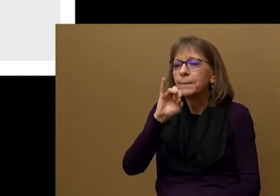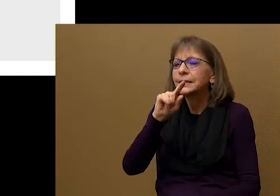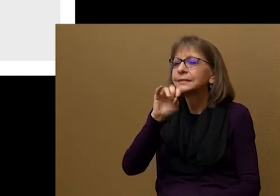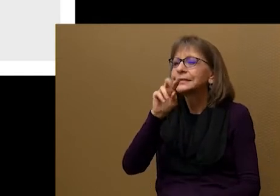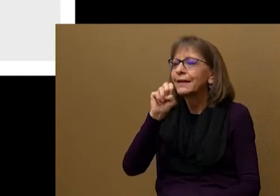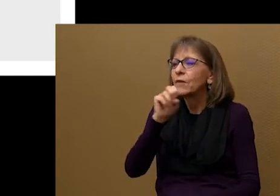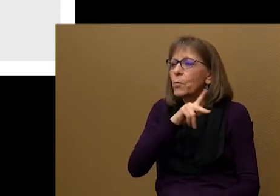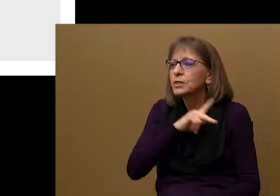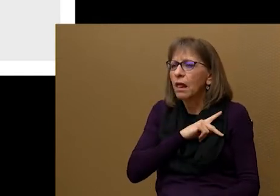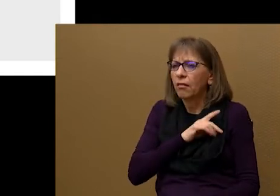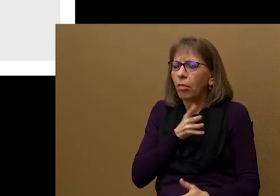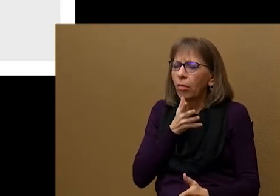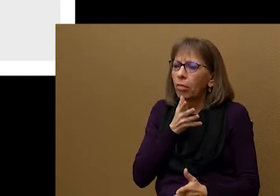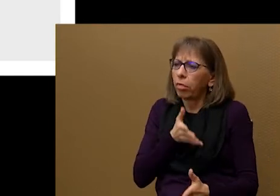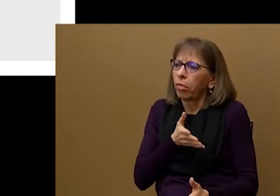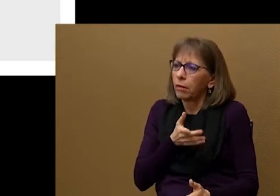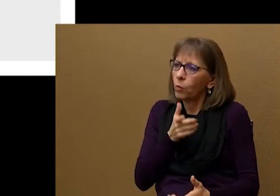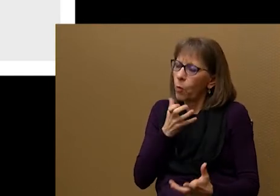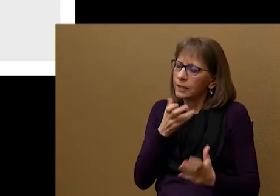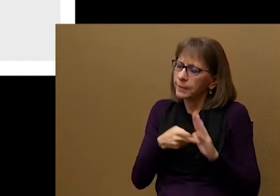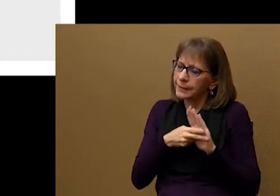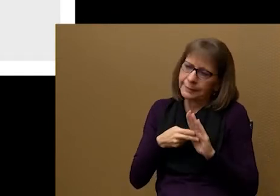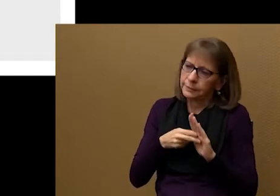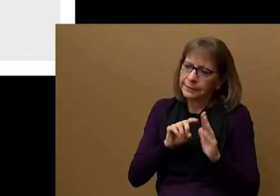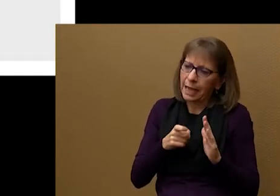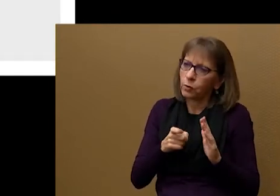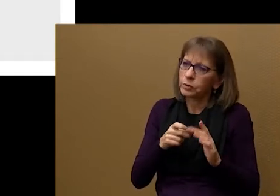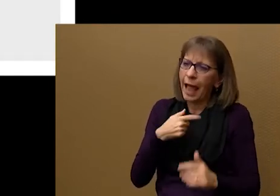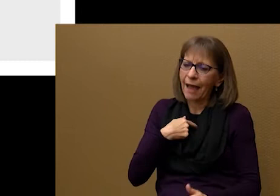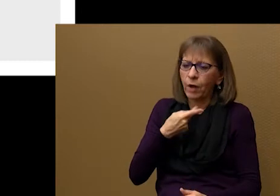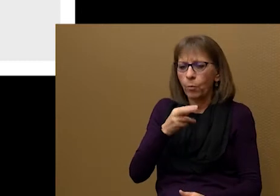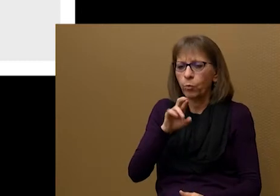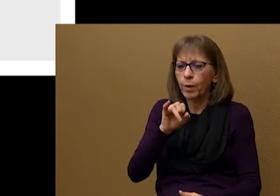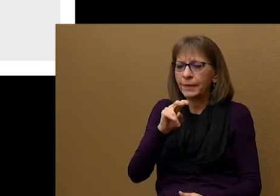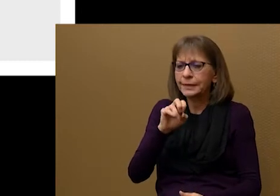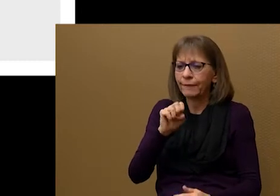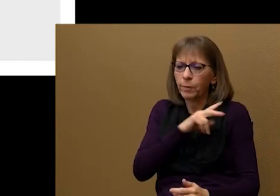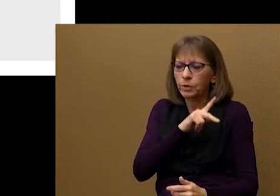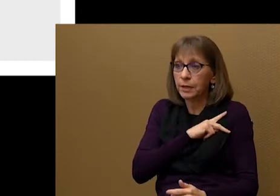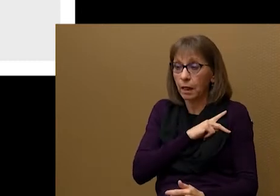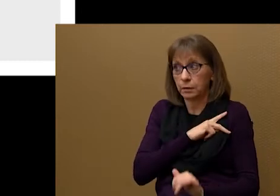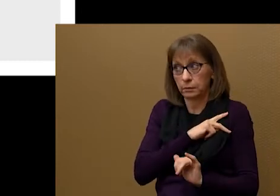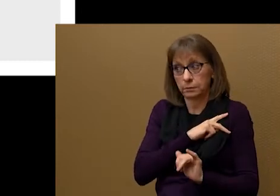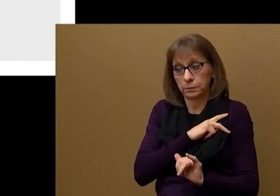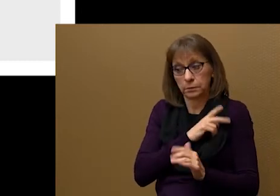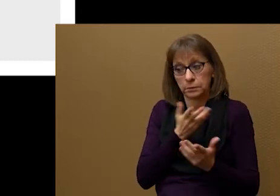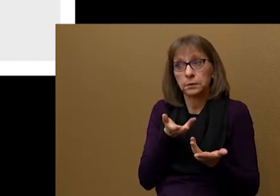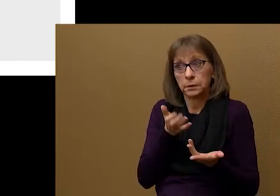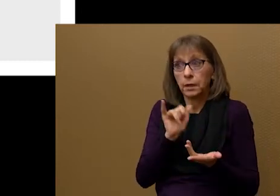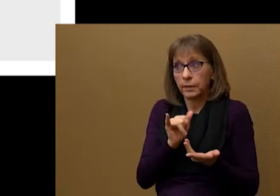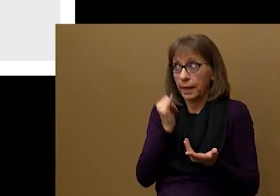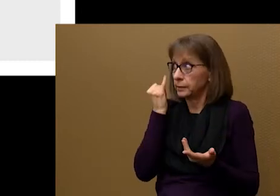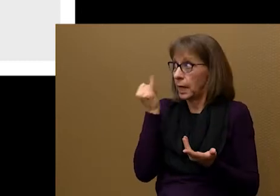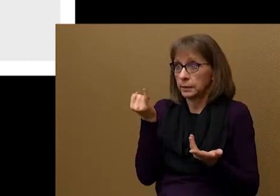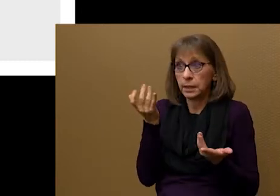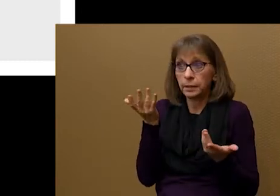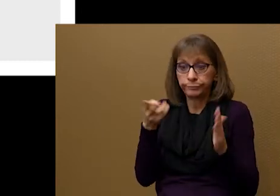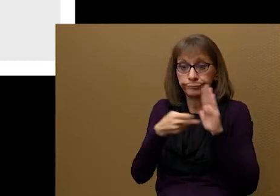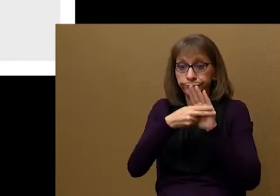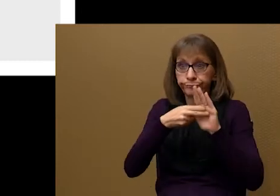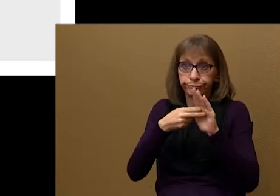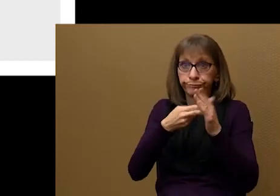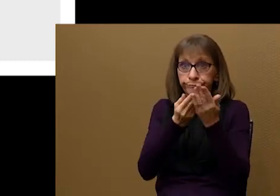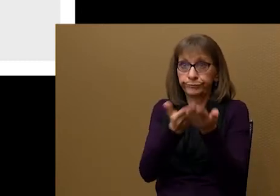primitive personality. Yuck, right? Who wants to be diagnosed as having a primitive personality? But that's